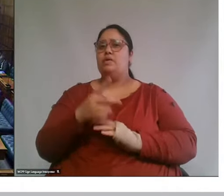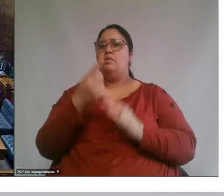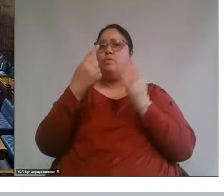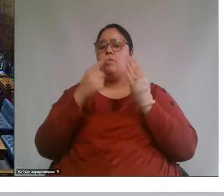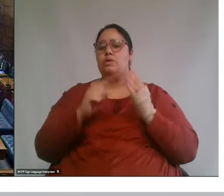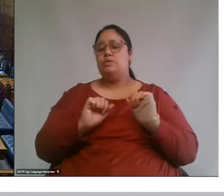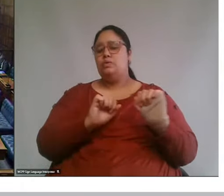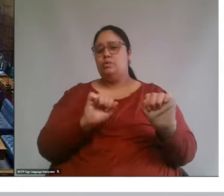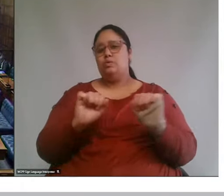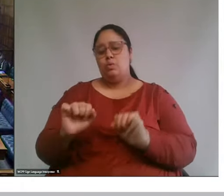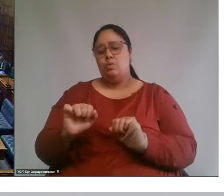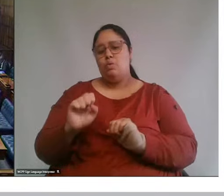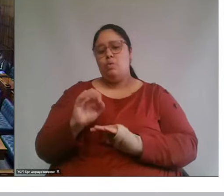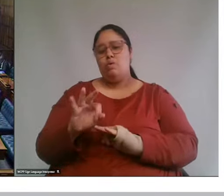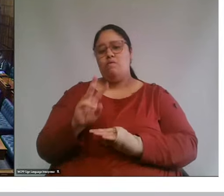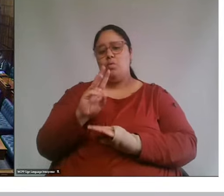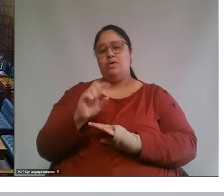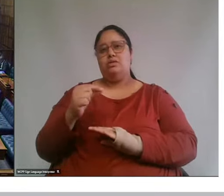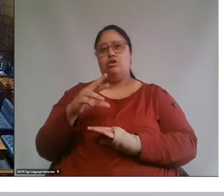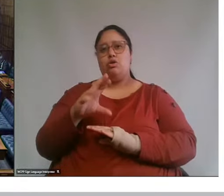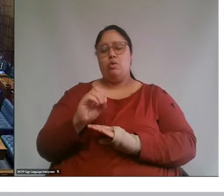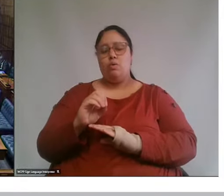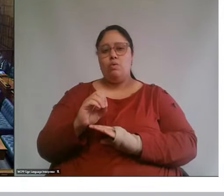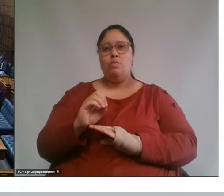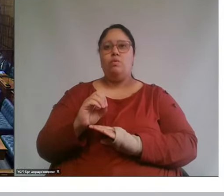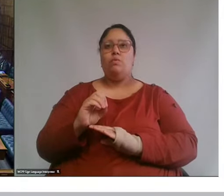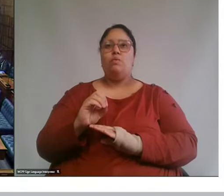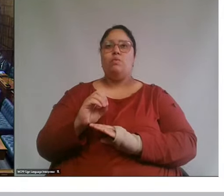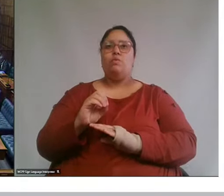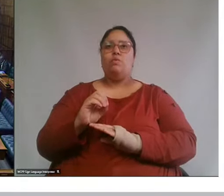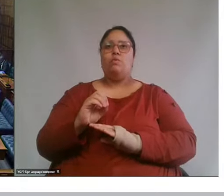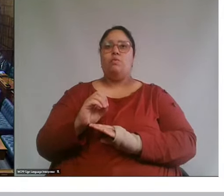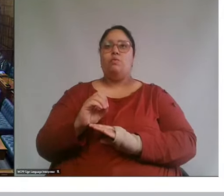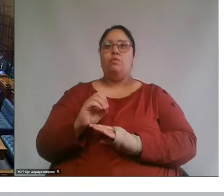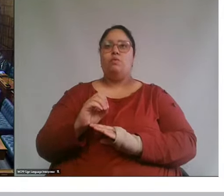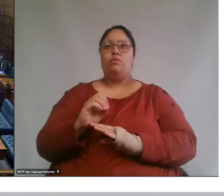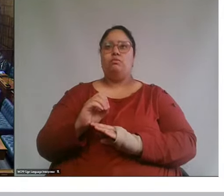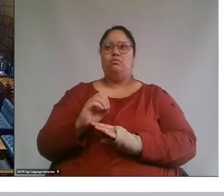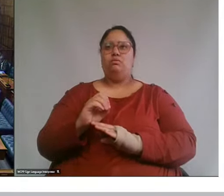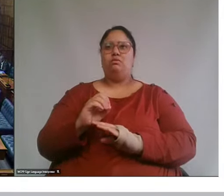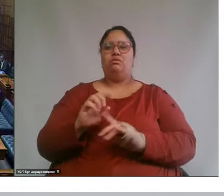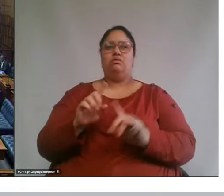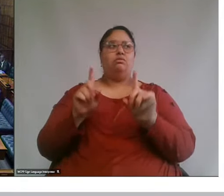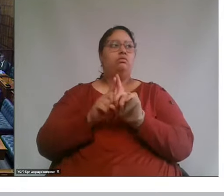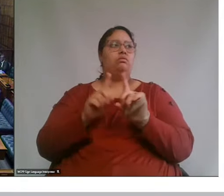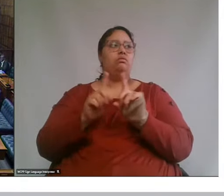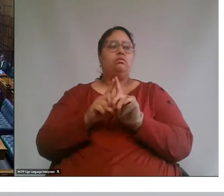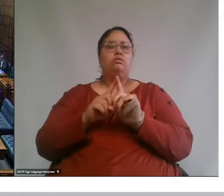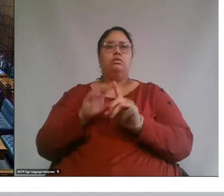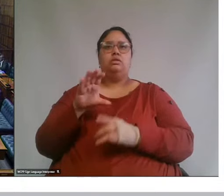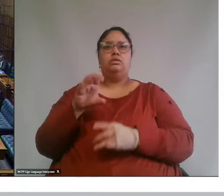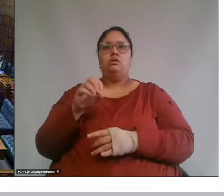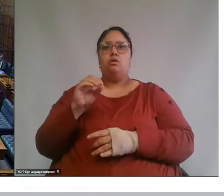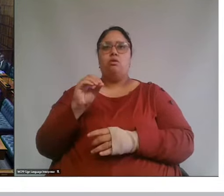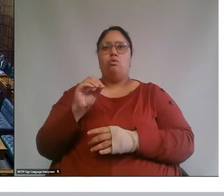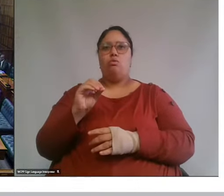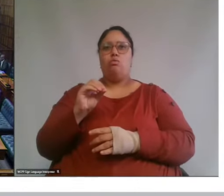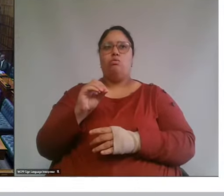audit of West gr and uh thank uh the